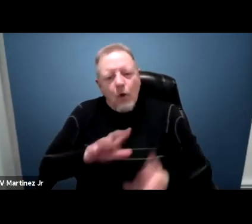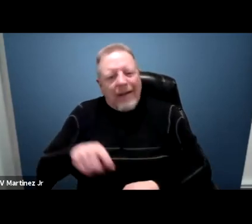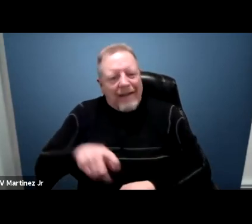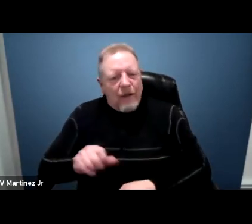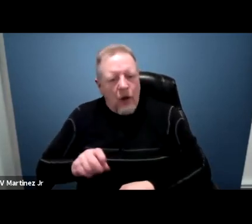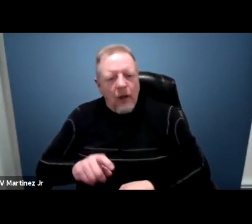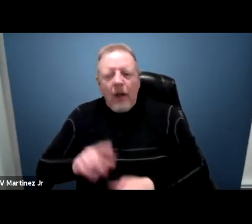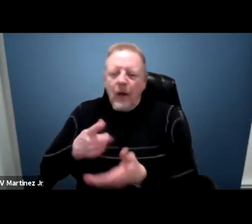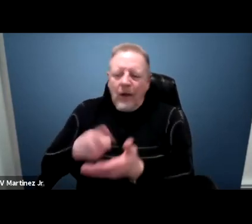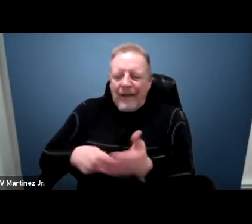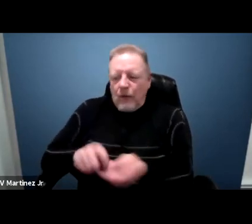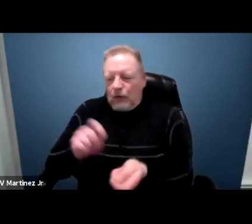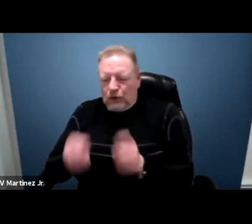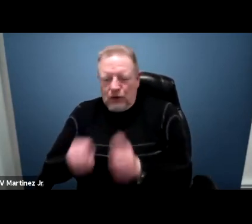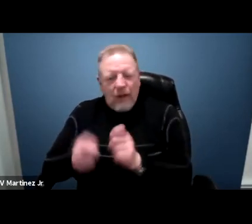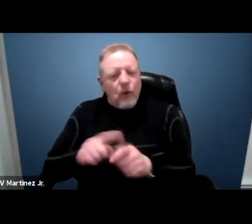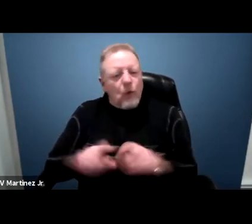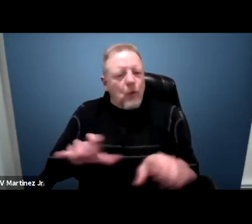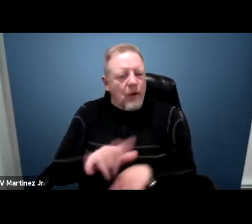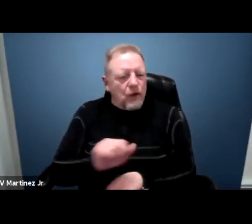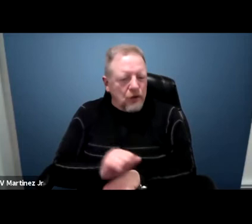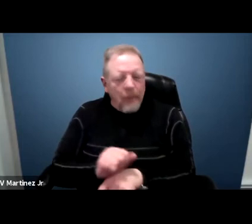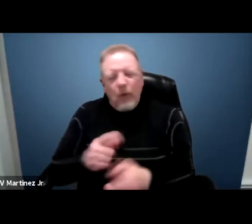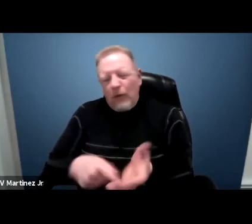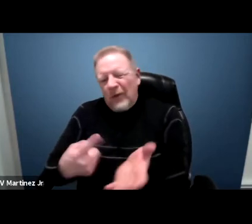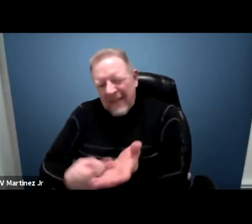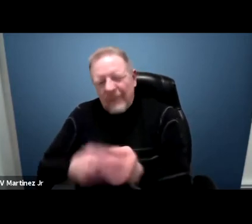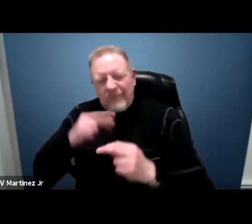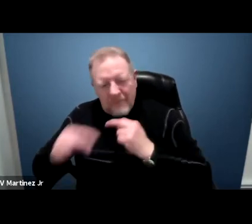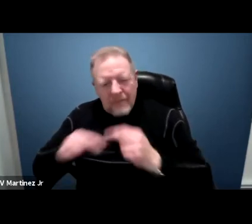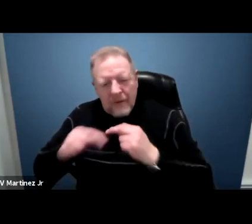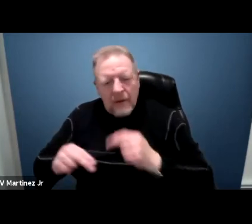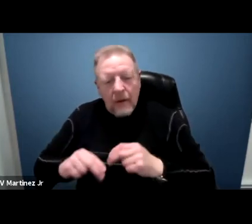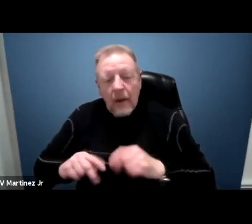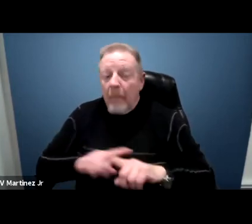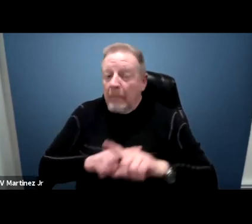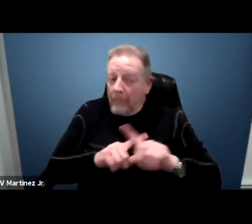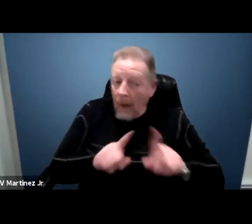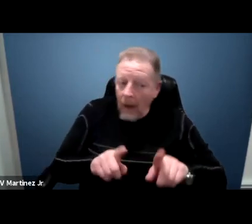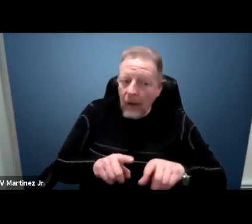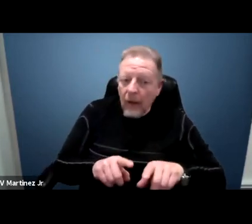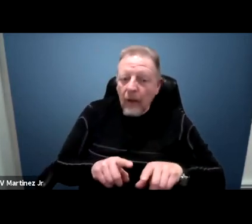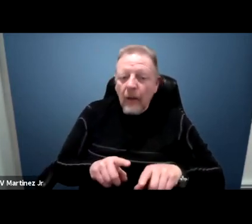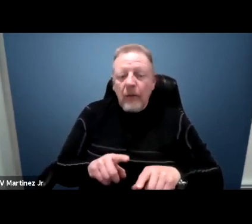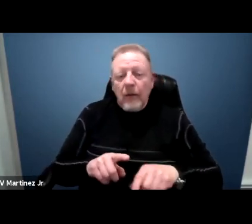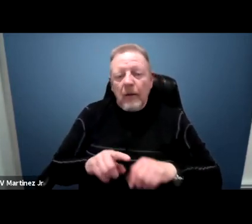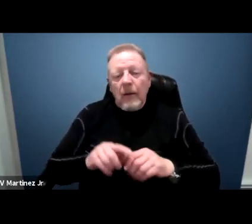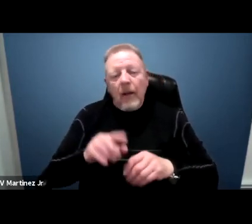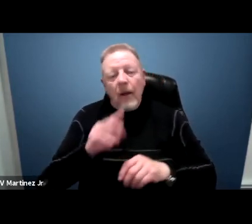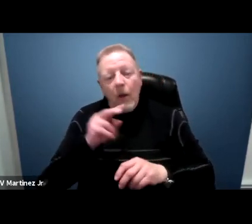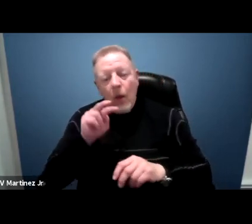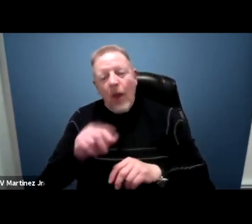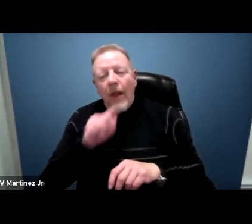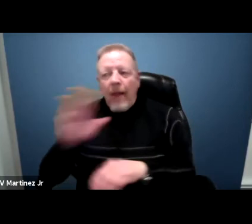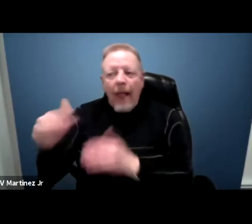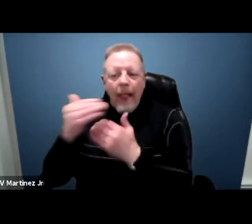to be changed to help them be able to do their job versus what the limitations of the employer